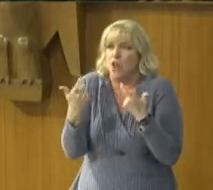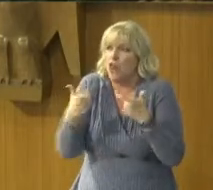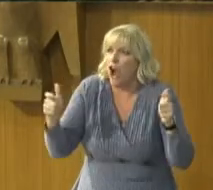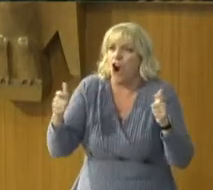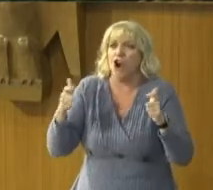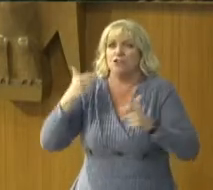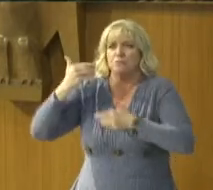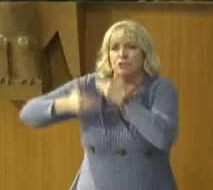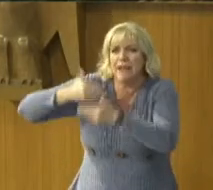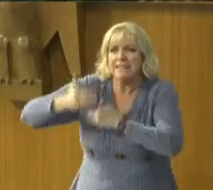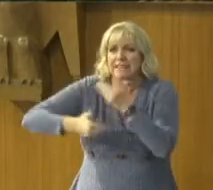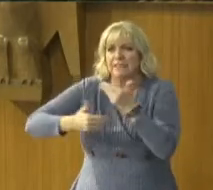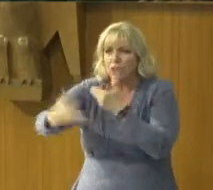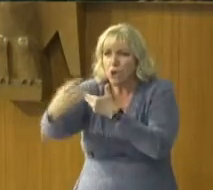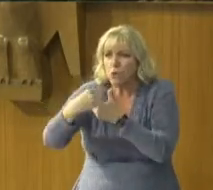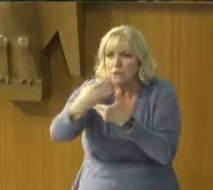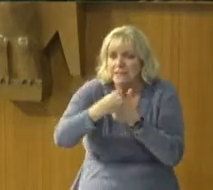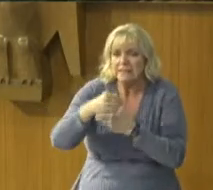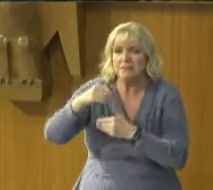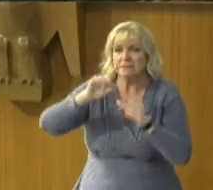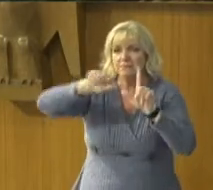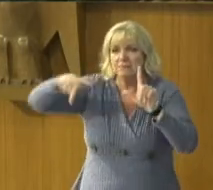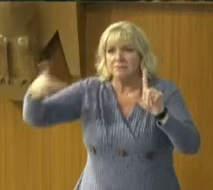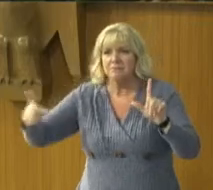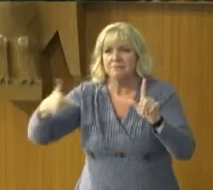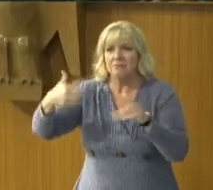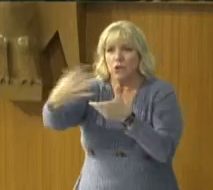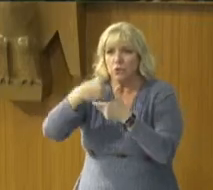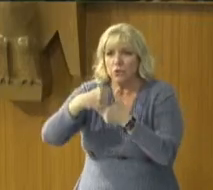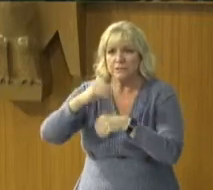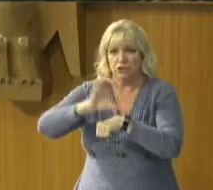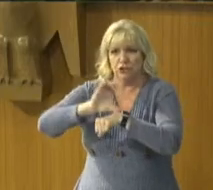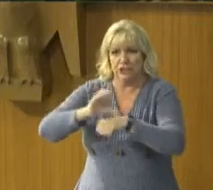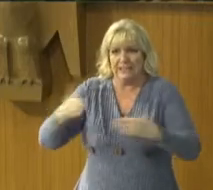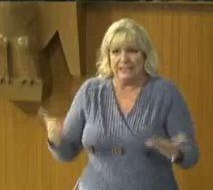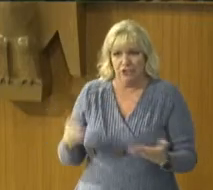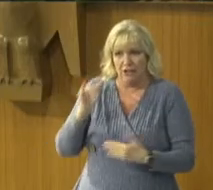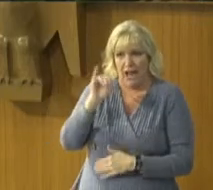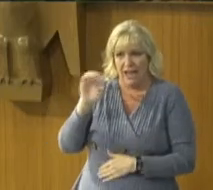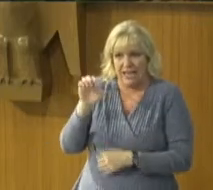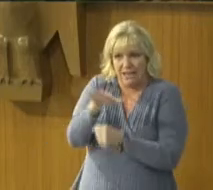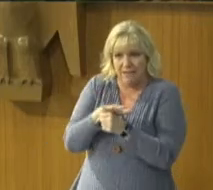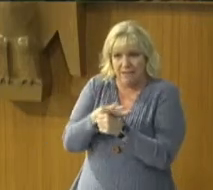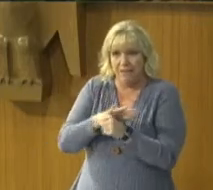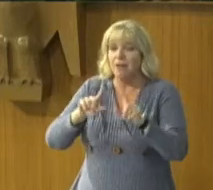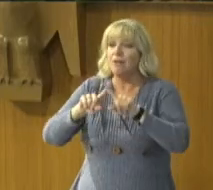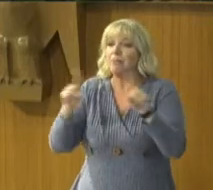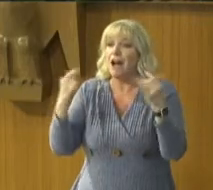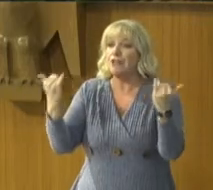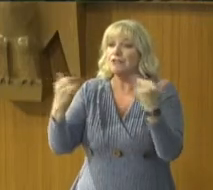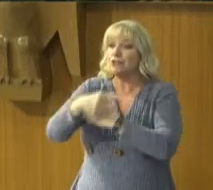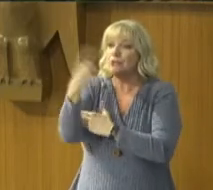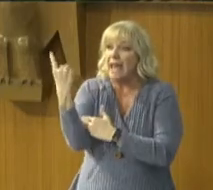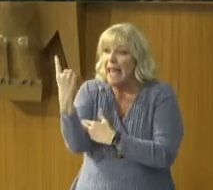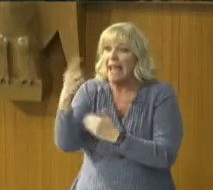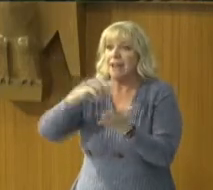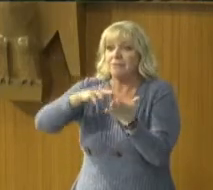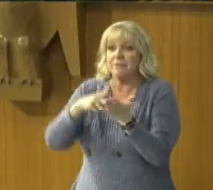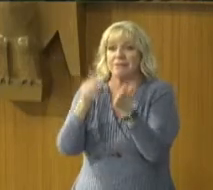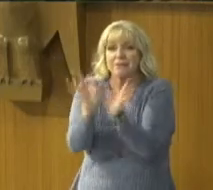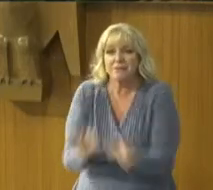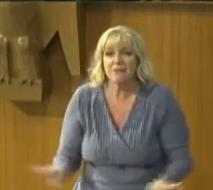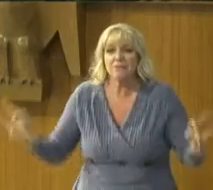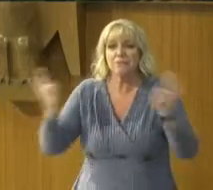inclusive, LGBTQ-friendly churches in the Inland Empire. But that means on a day like today, it is more vital than